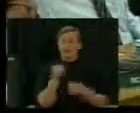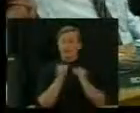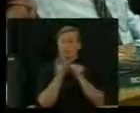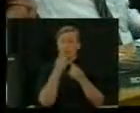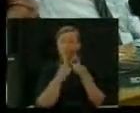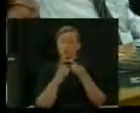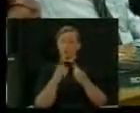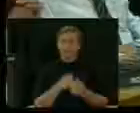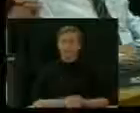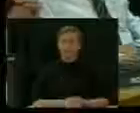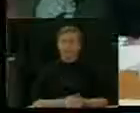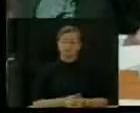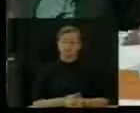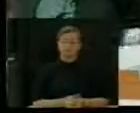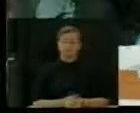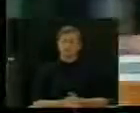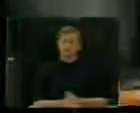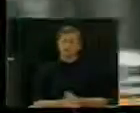Thank you.